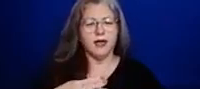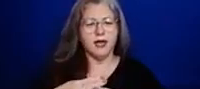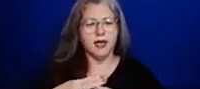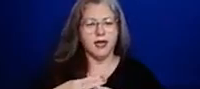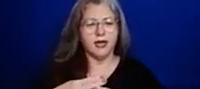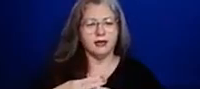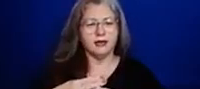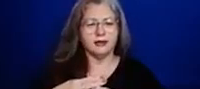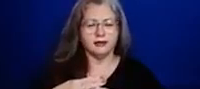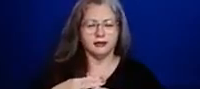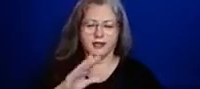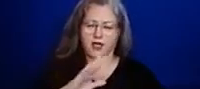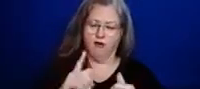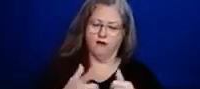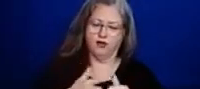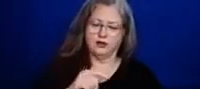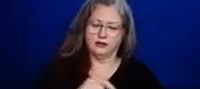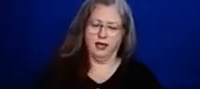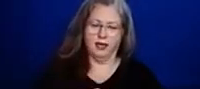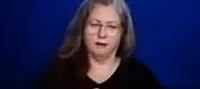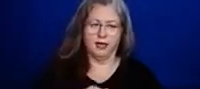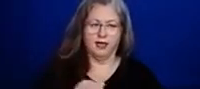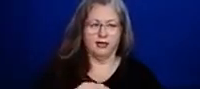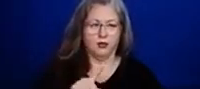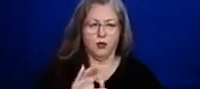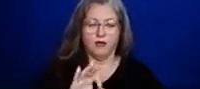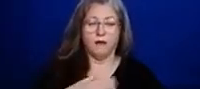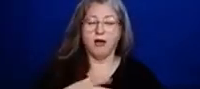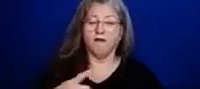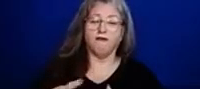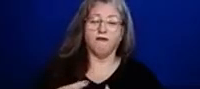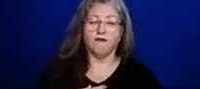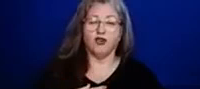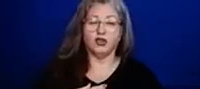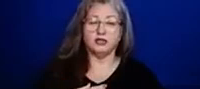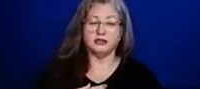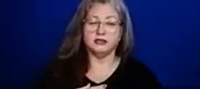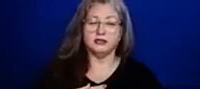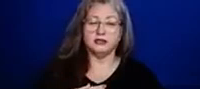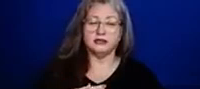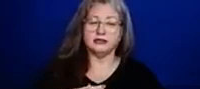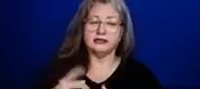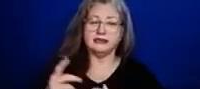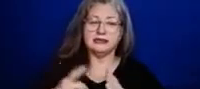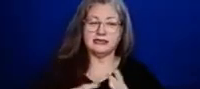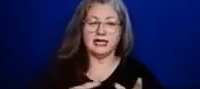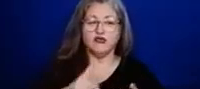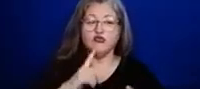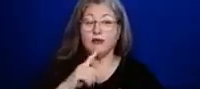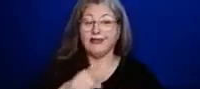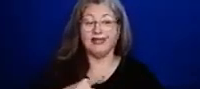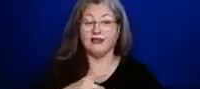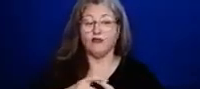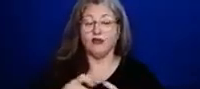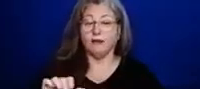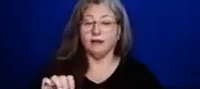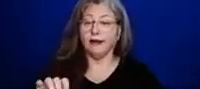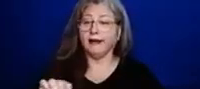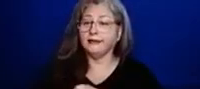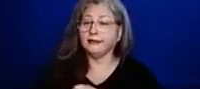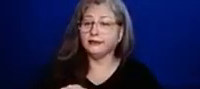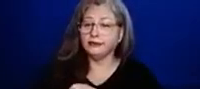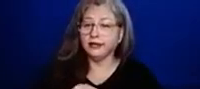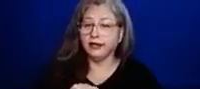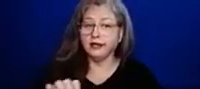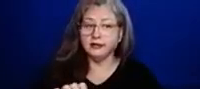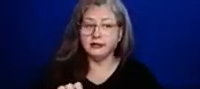with the first time that those were one of the first pieces that I made. It, as a matter of fact, it's an exercise. It's an